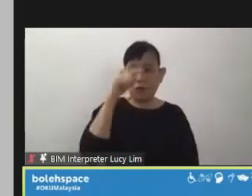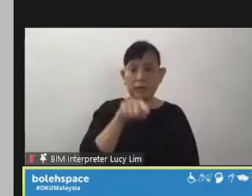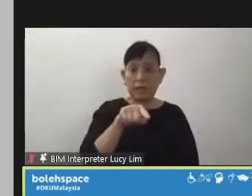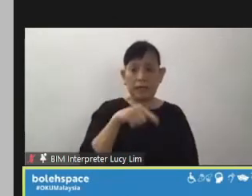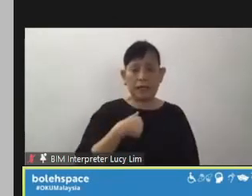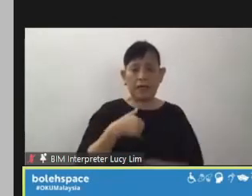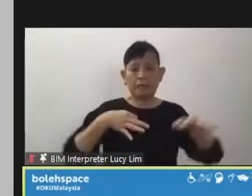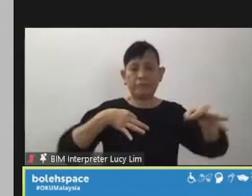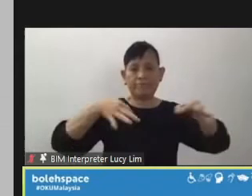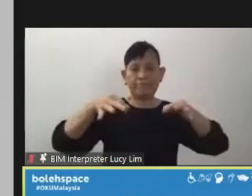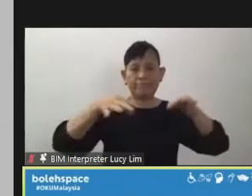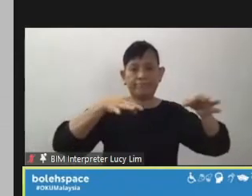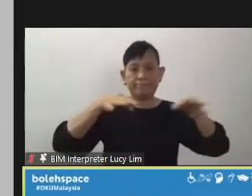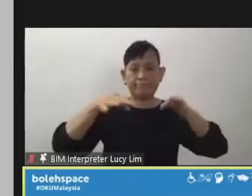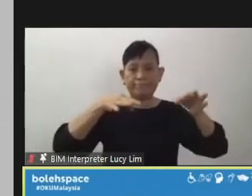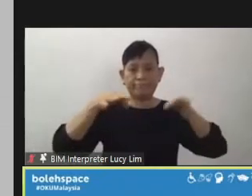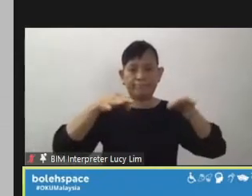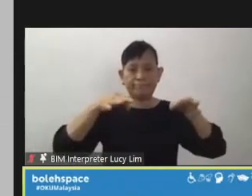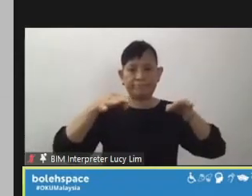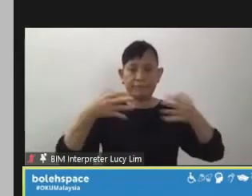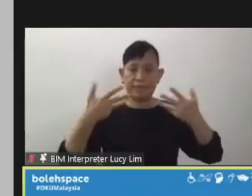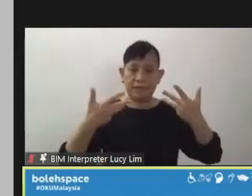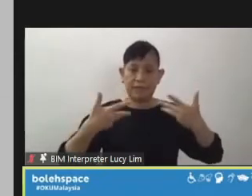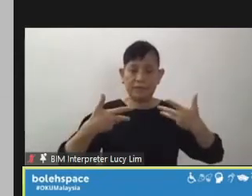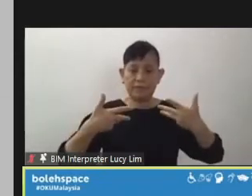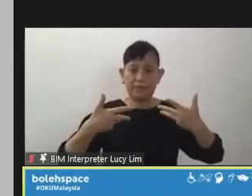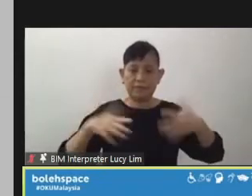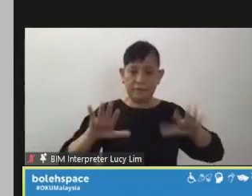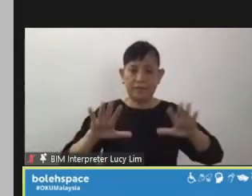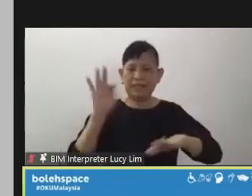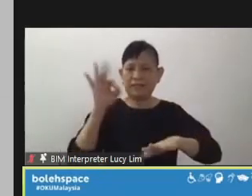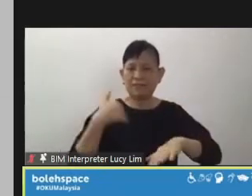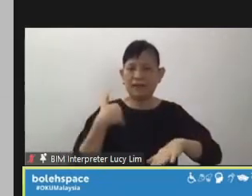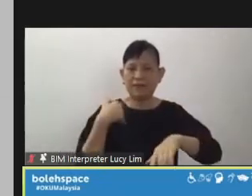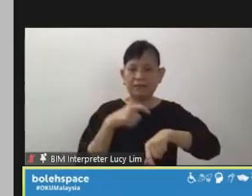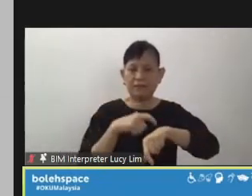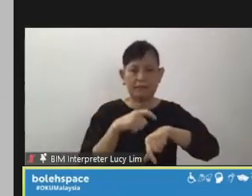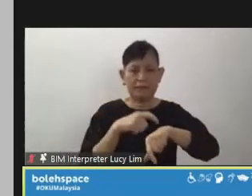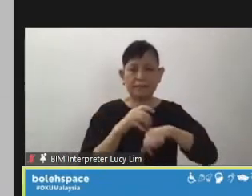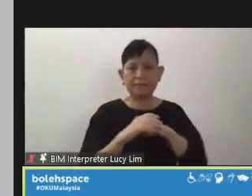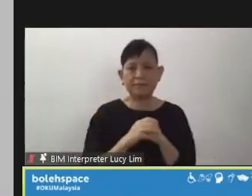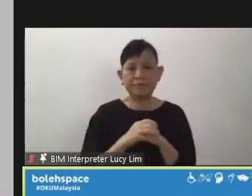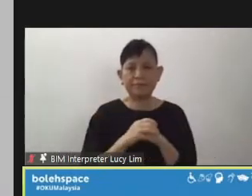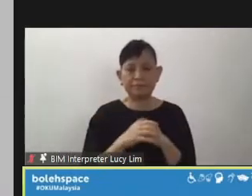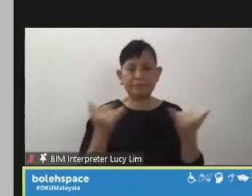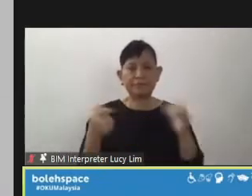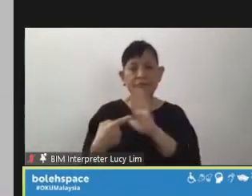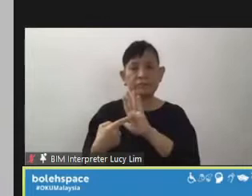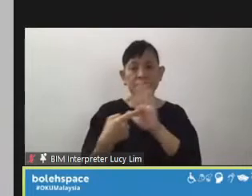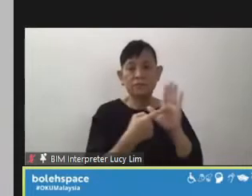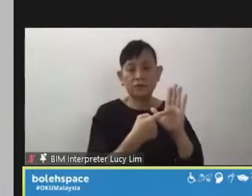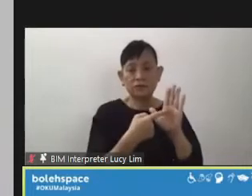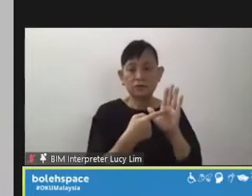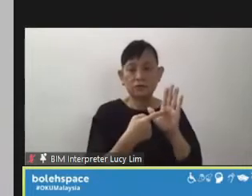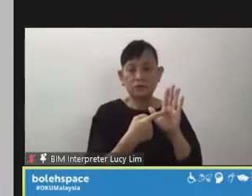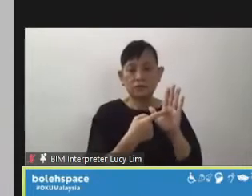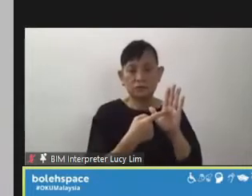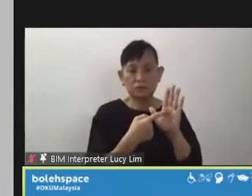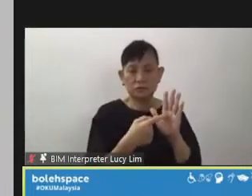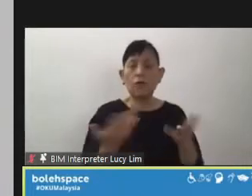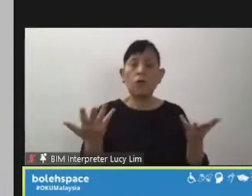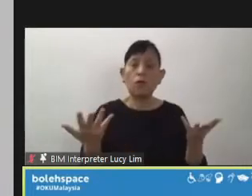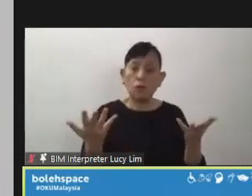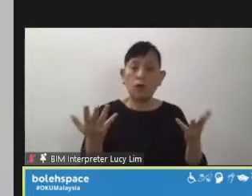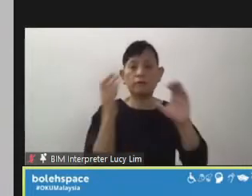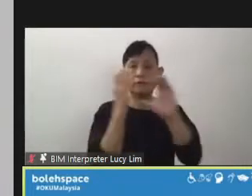discuss further after this if I have time. Okay, the thing that I want to show to you today is about the challenges